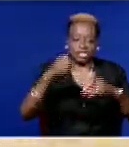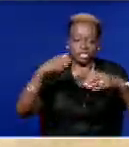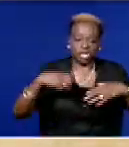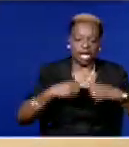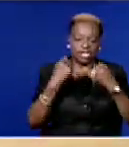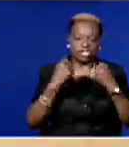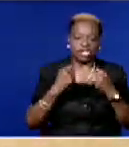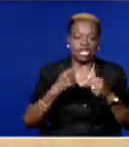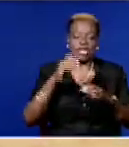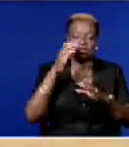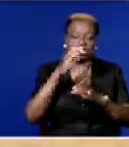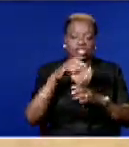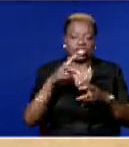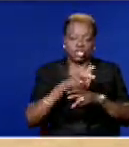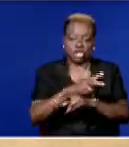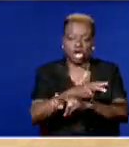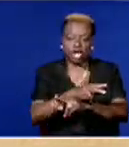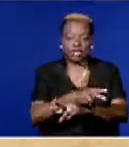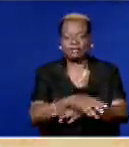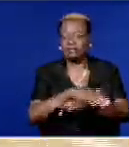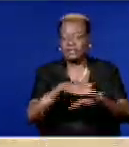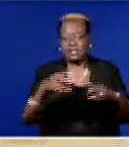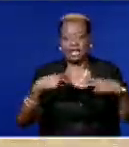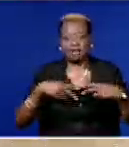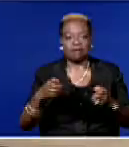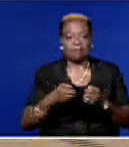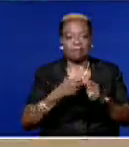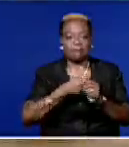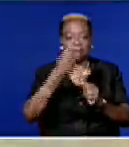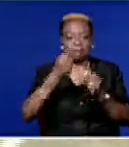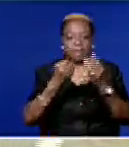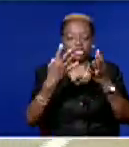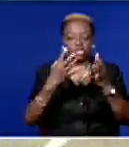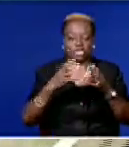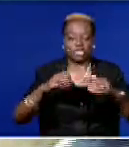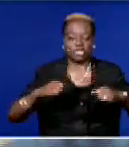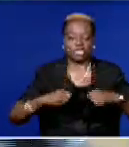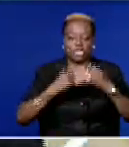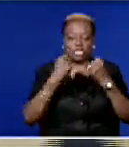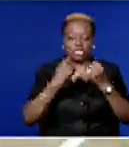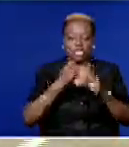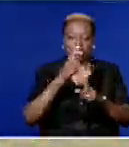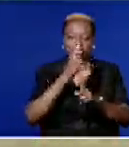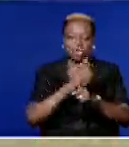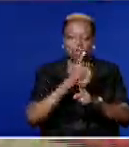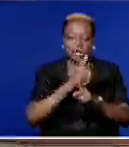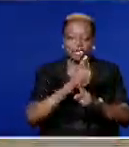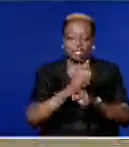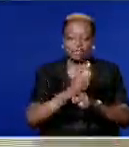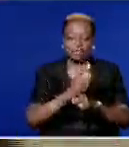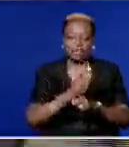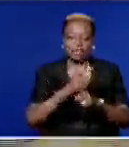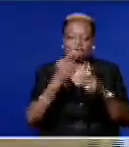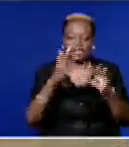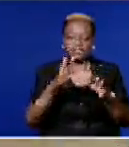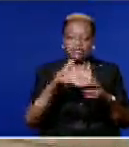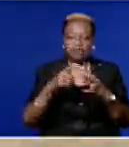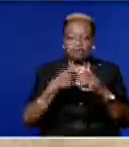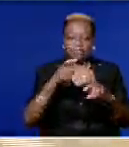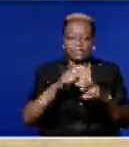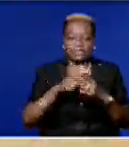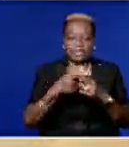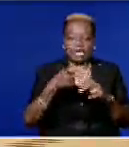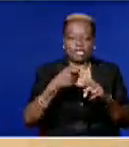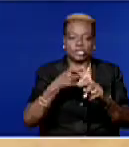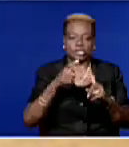they would not possess much of a challenge. The Department of Corrections would control this one from start to finish. They would make things a bit interesting at the